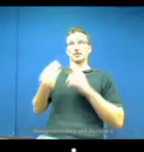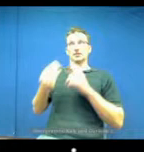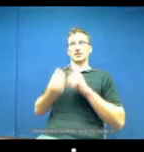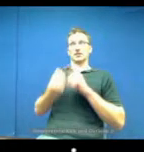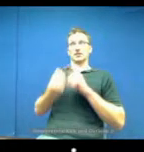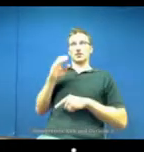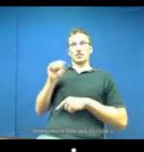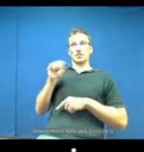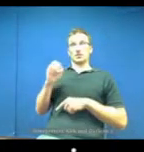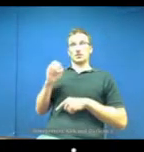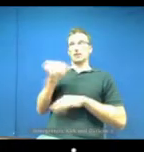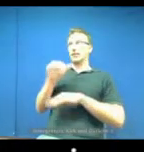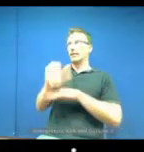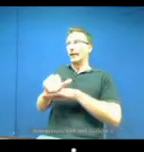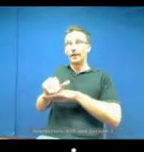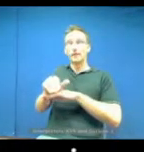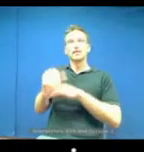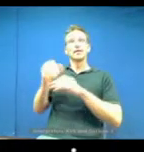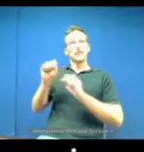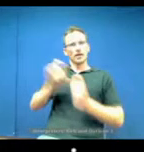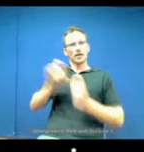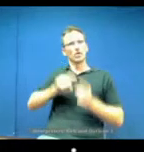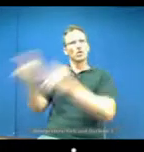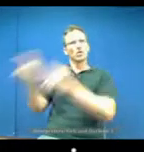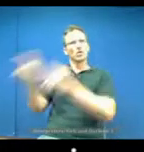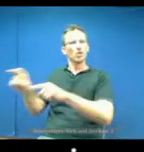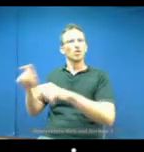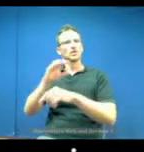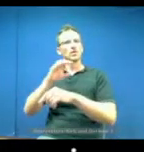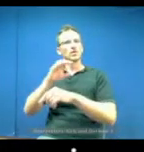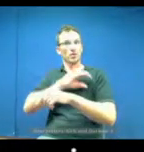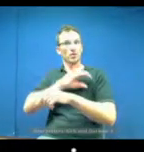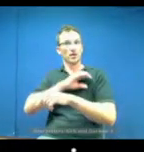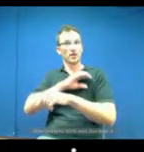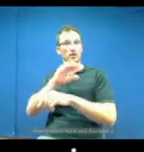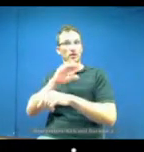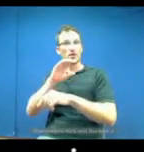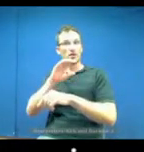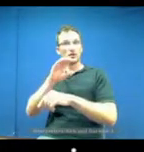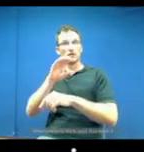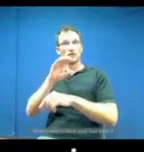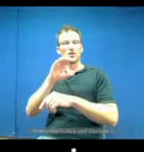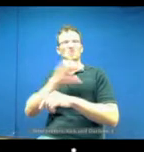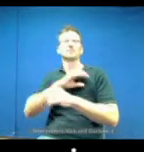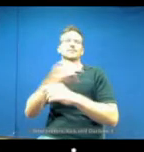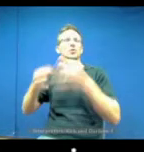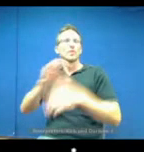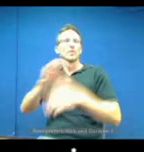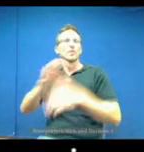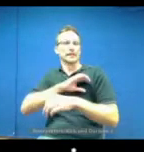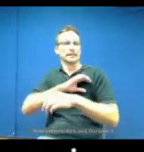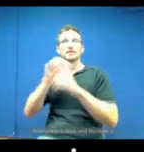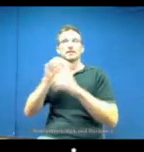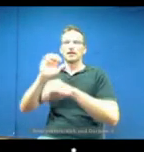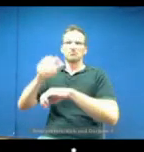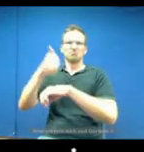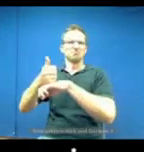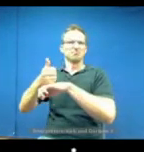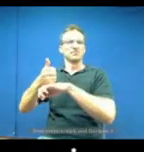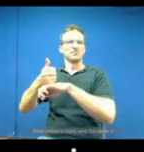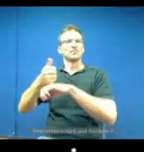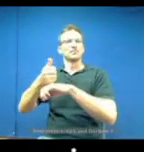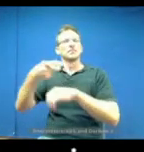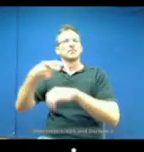police station, and you can get an order that usually lasts 3 days. We call it an interim order.